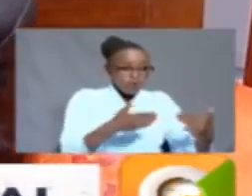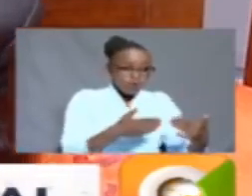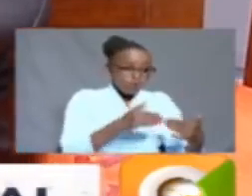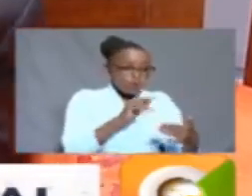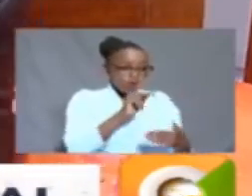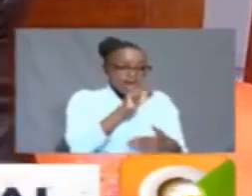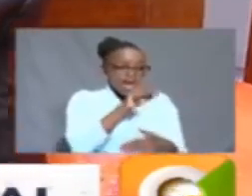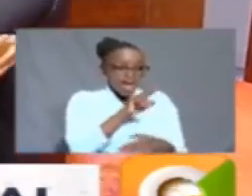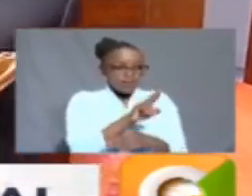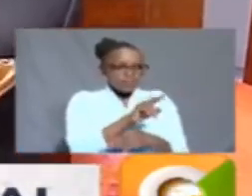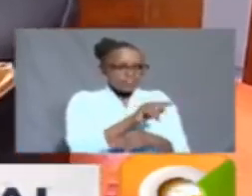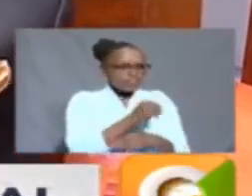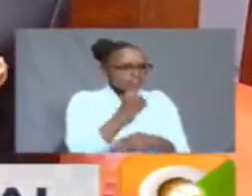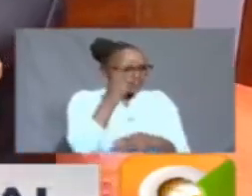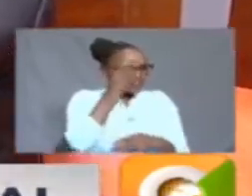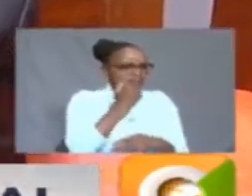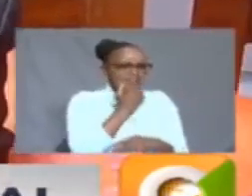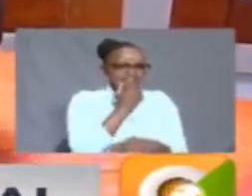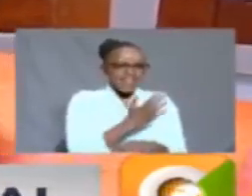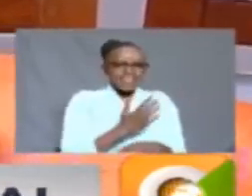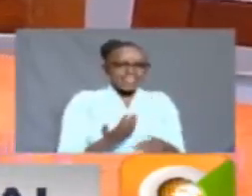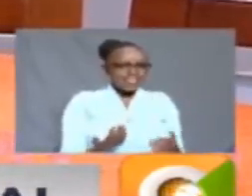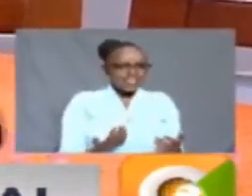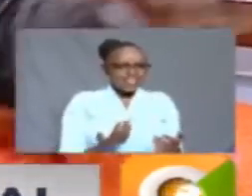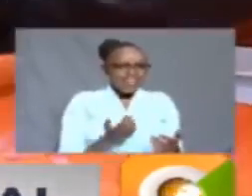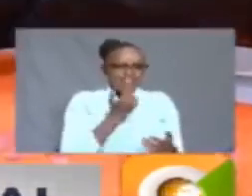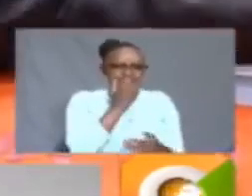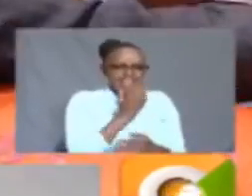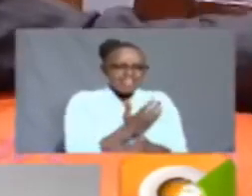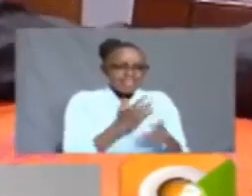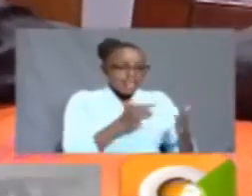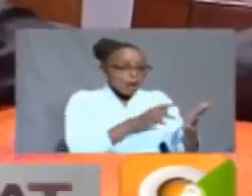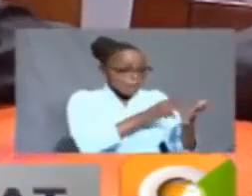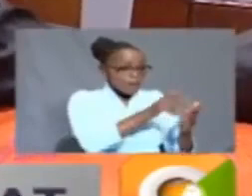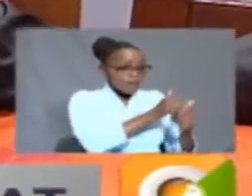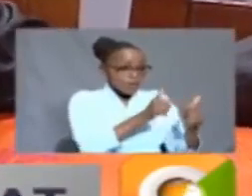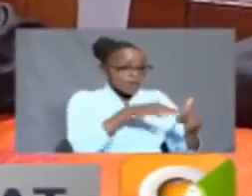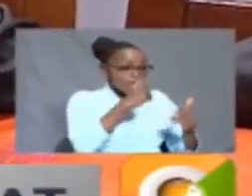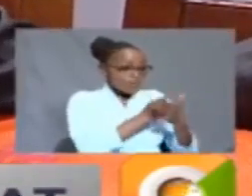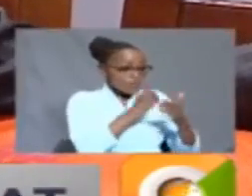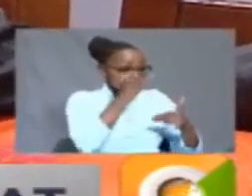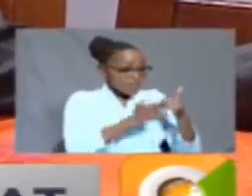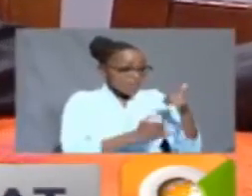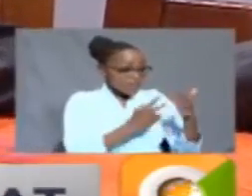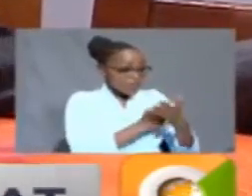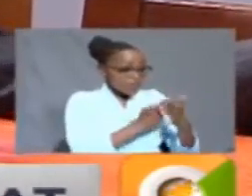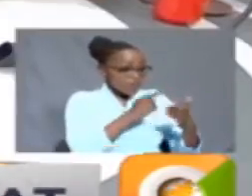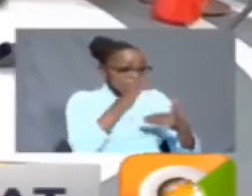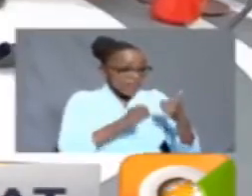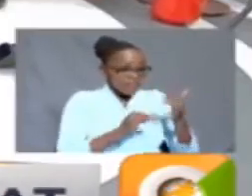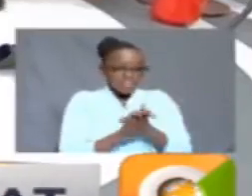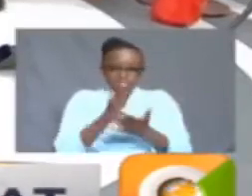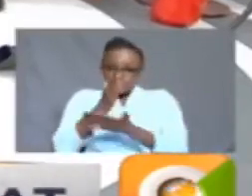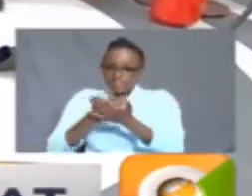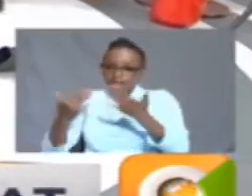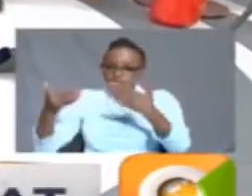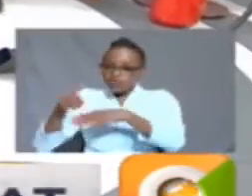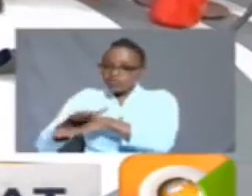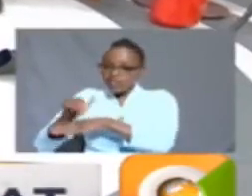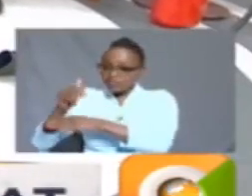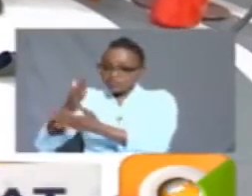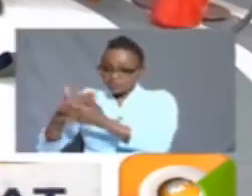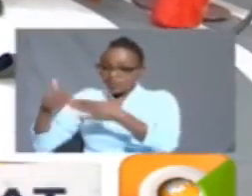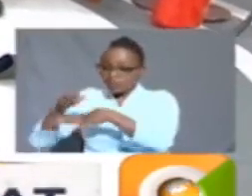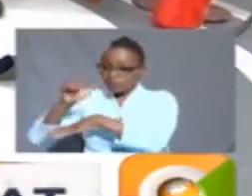Kanu, for nothing. Nowadays they are paid every weekend. At some funeral. At some